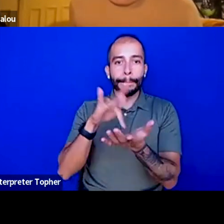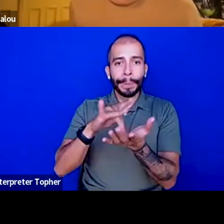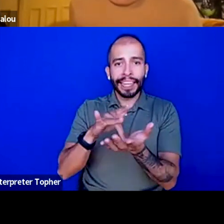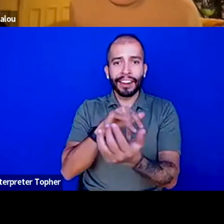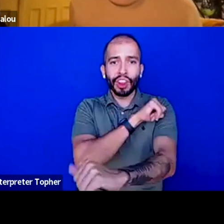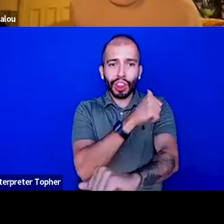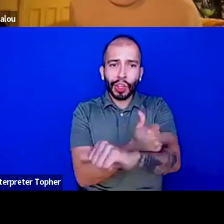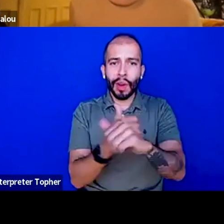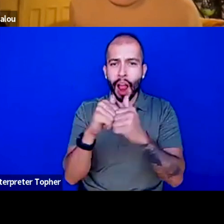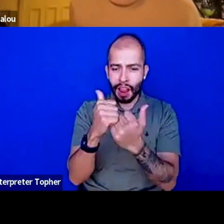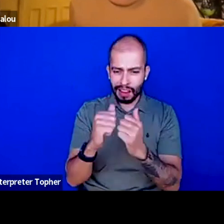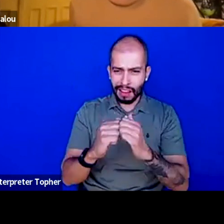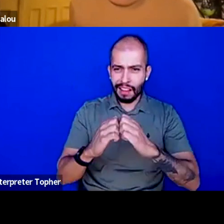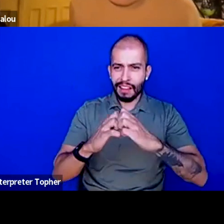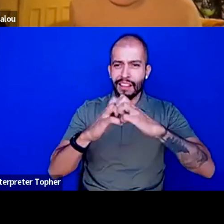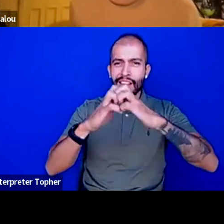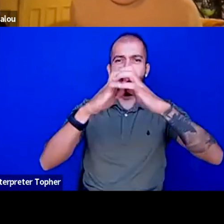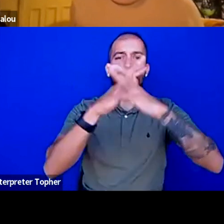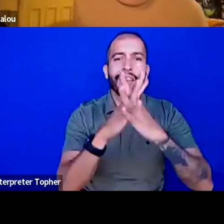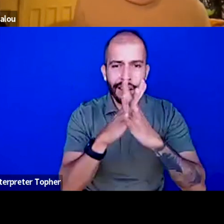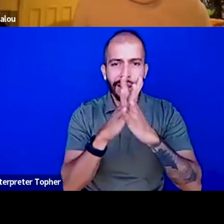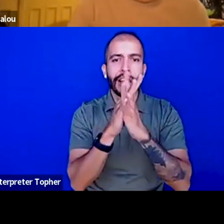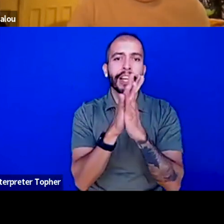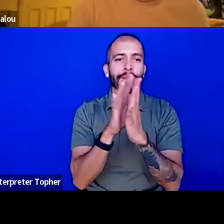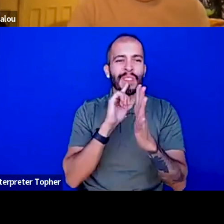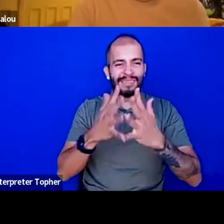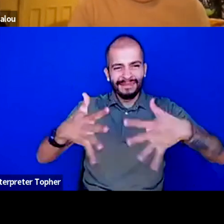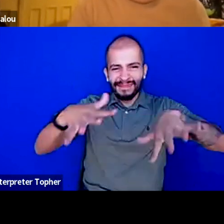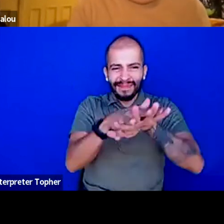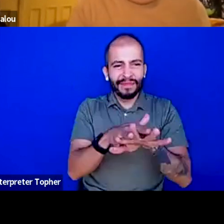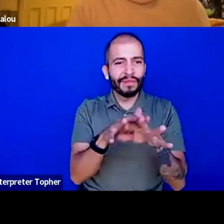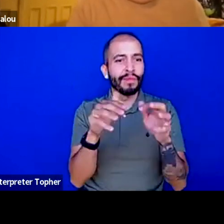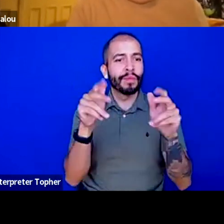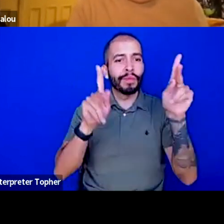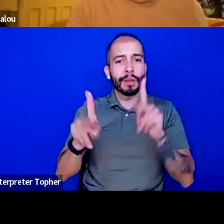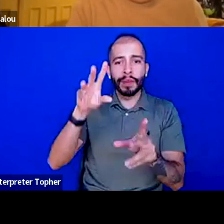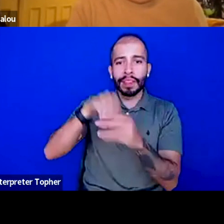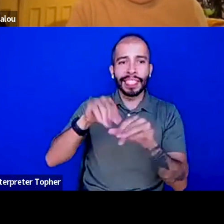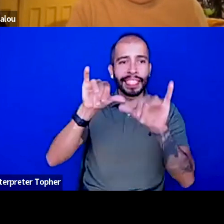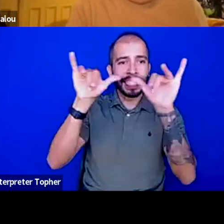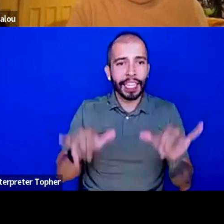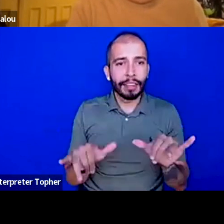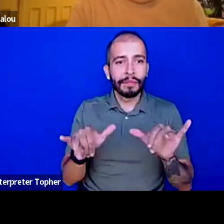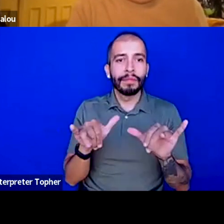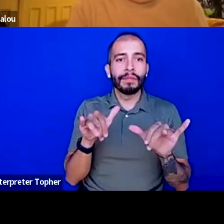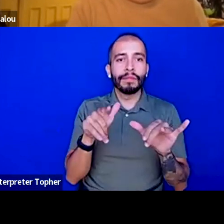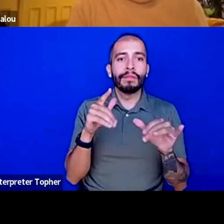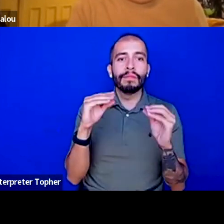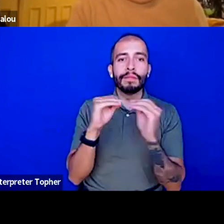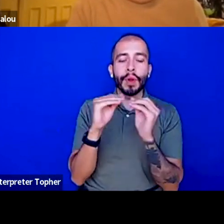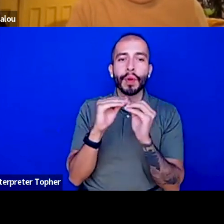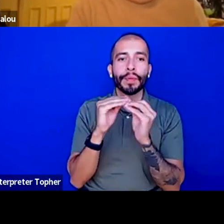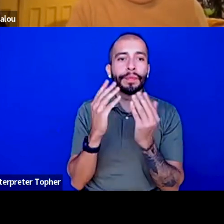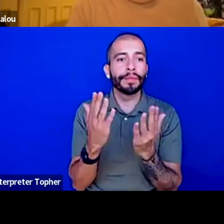that people within that system become agents of a broader effort by the state